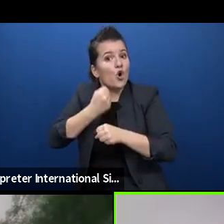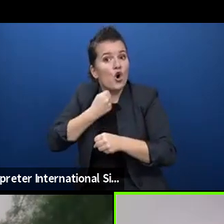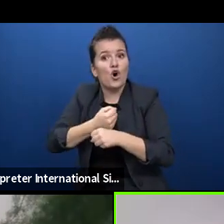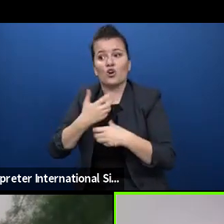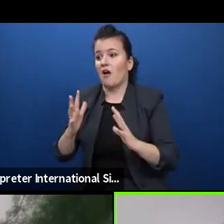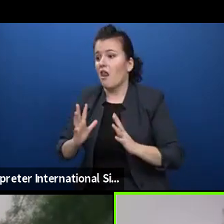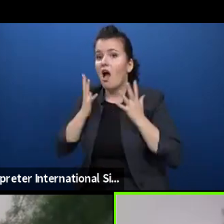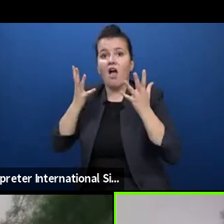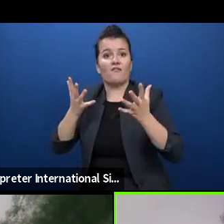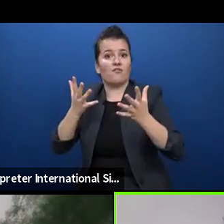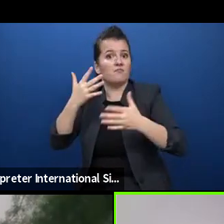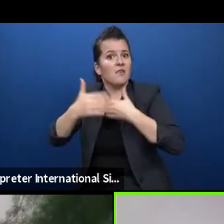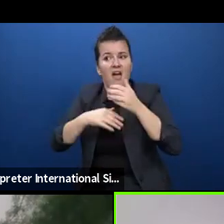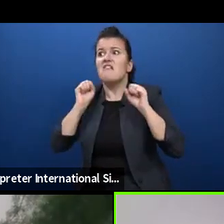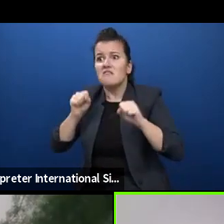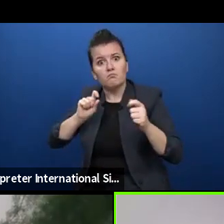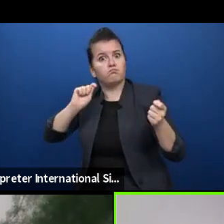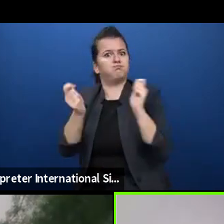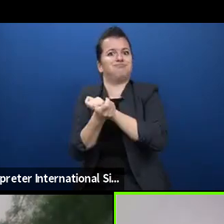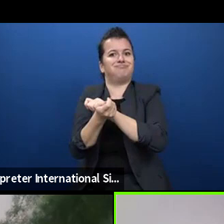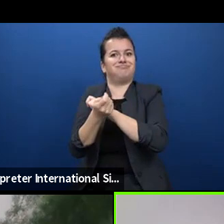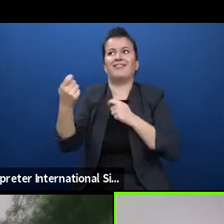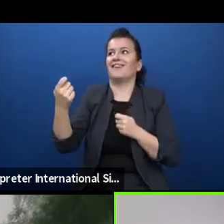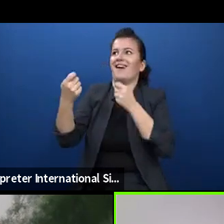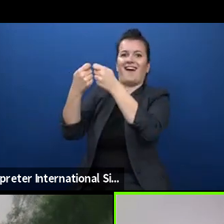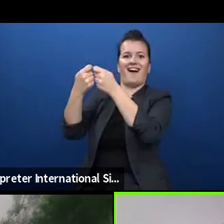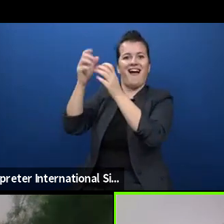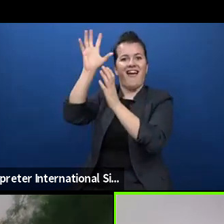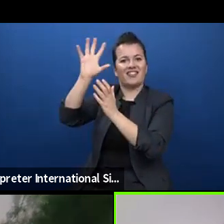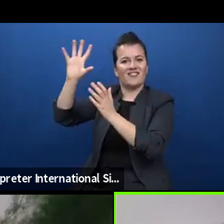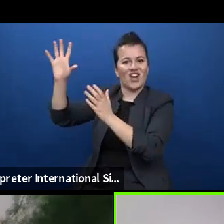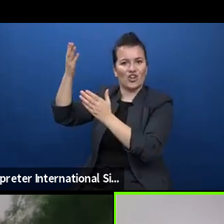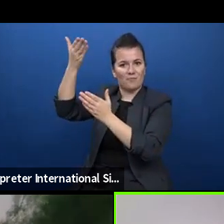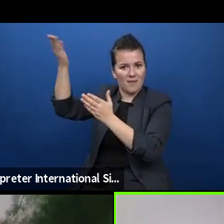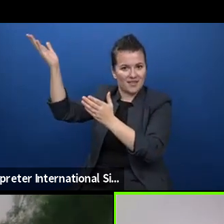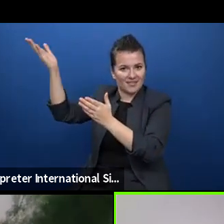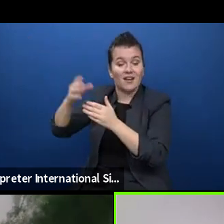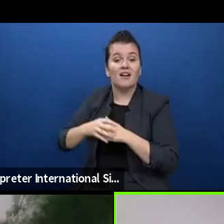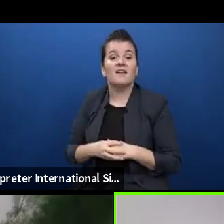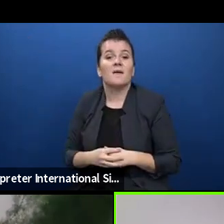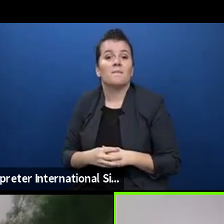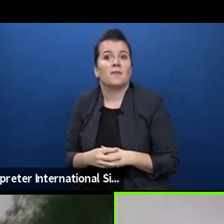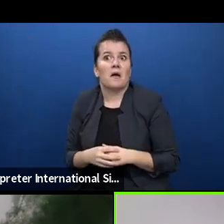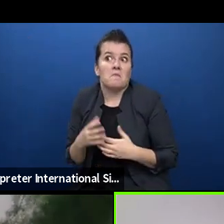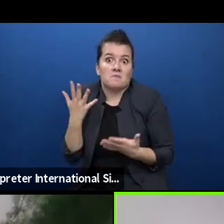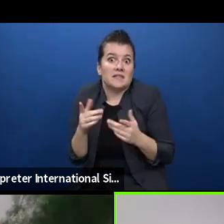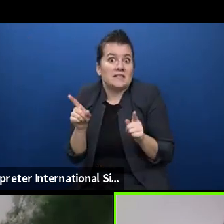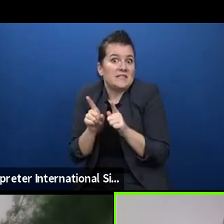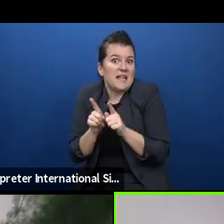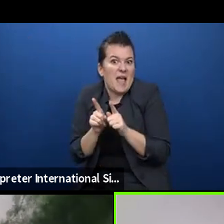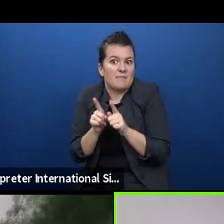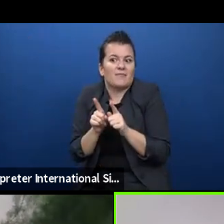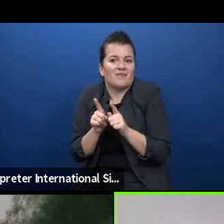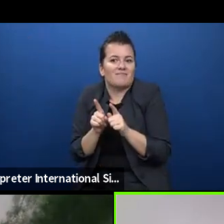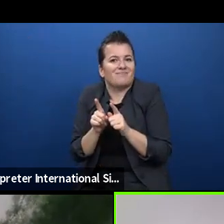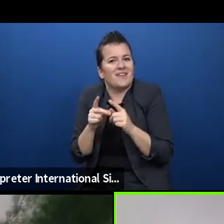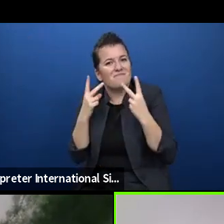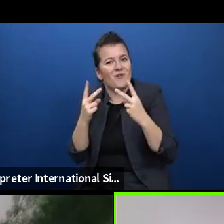their lives generally. So I think it's, I think that's also a form of engagement that's important to support.